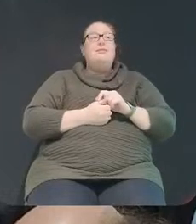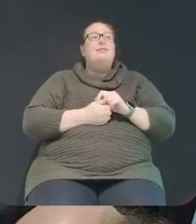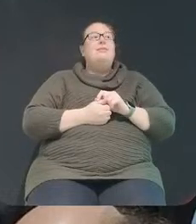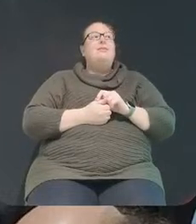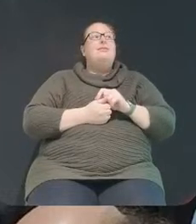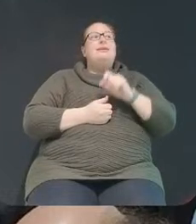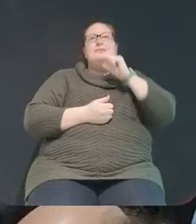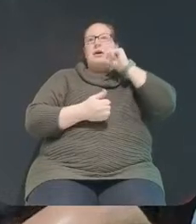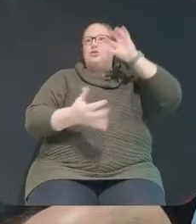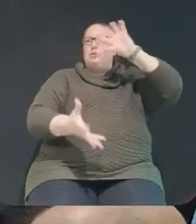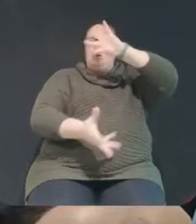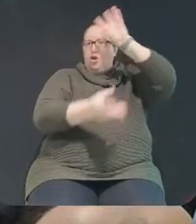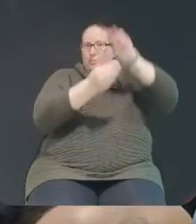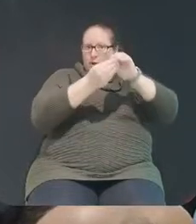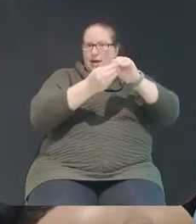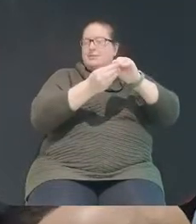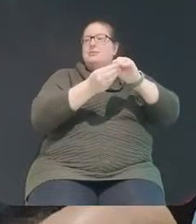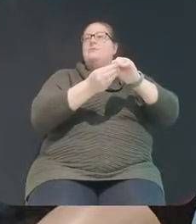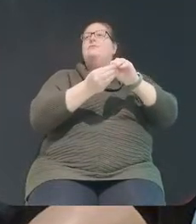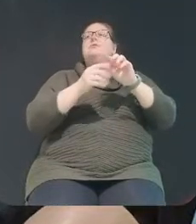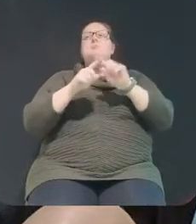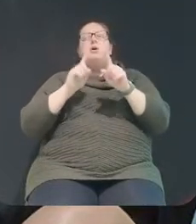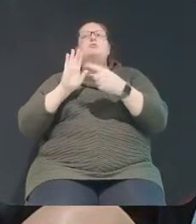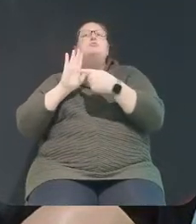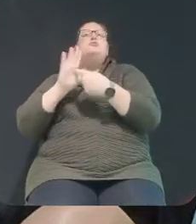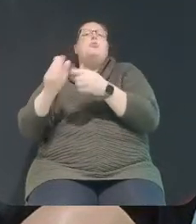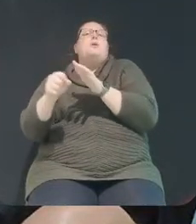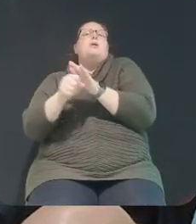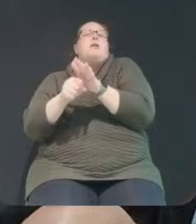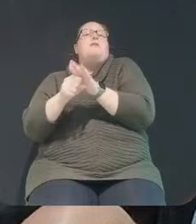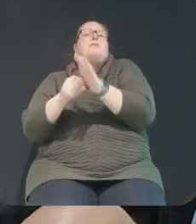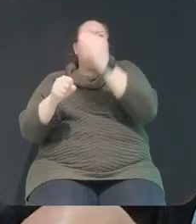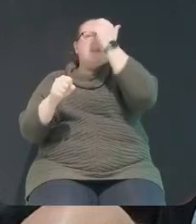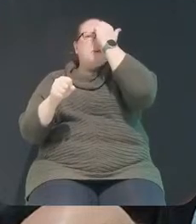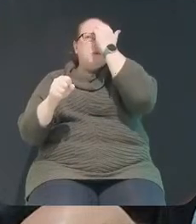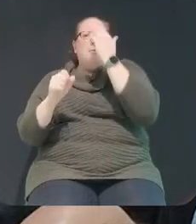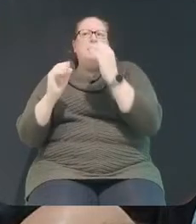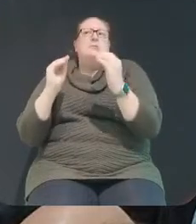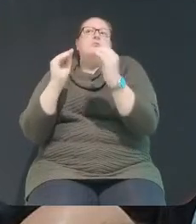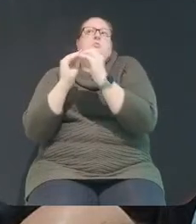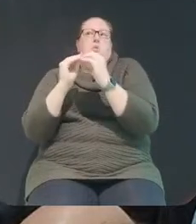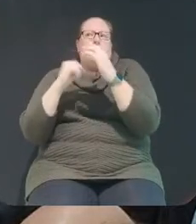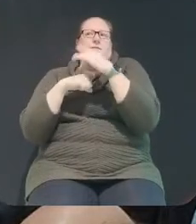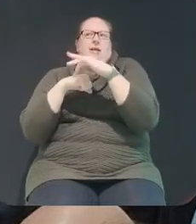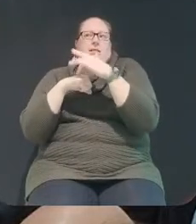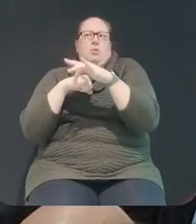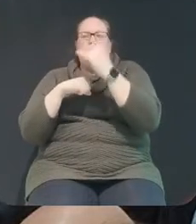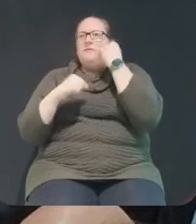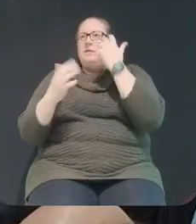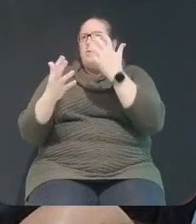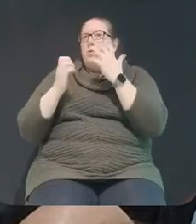to be comprehensive on a topic, but show people enough so that they know there is more if they want or need it.